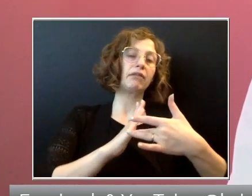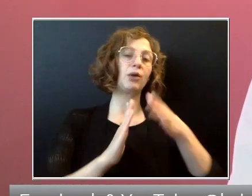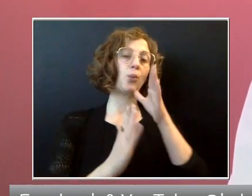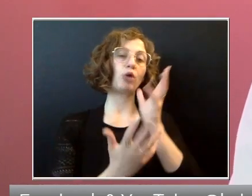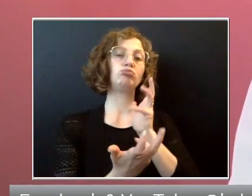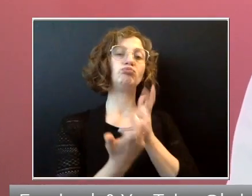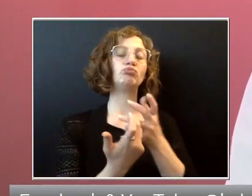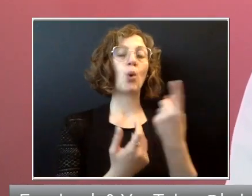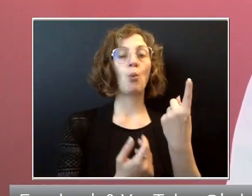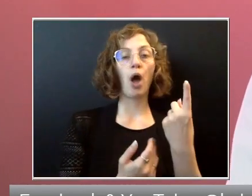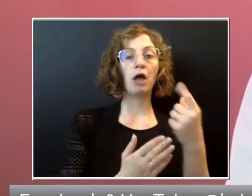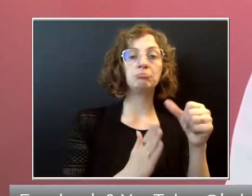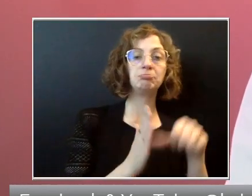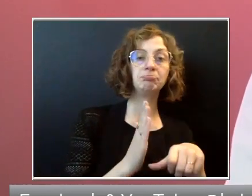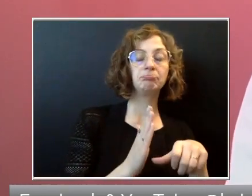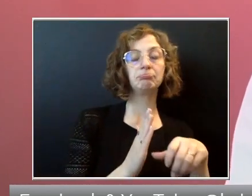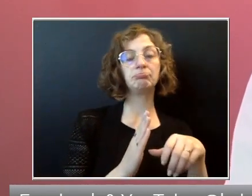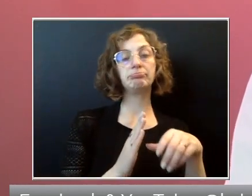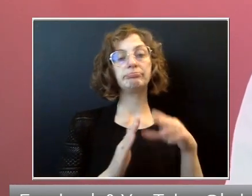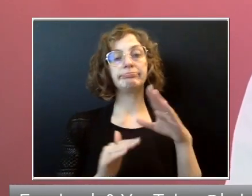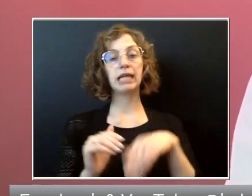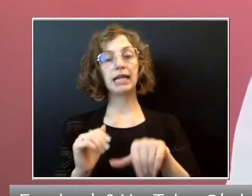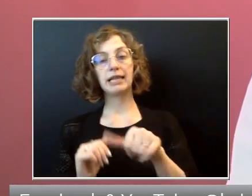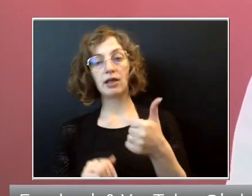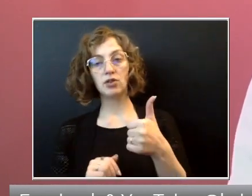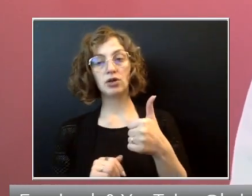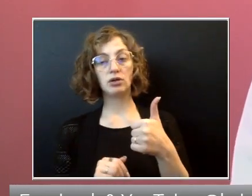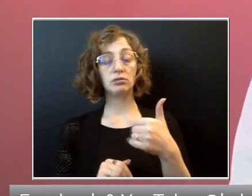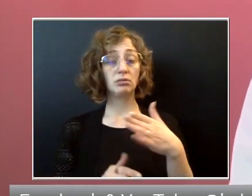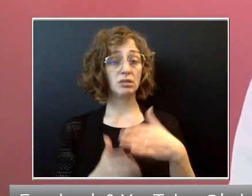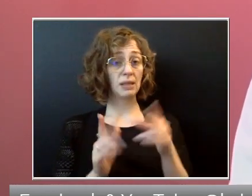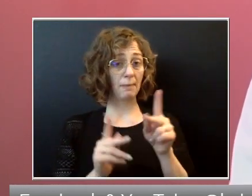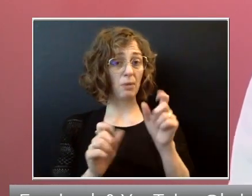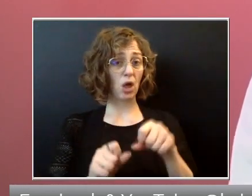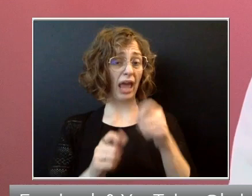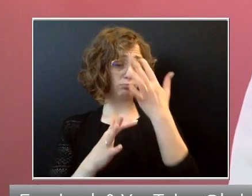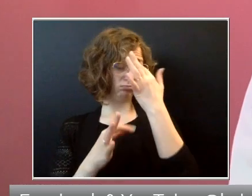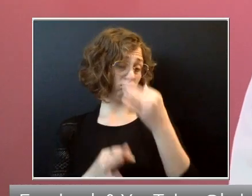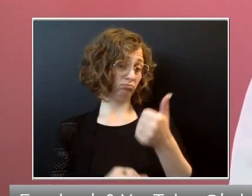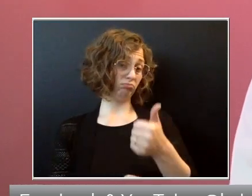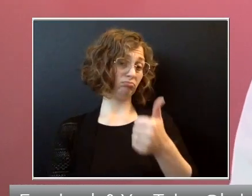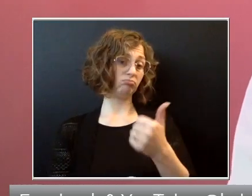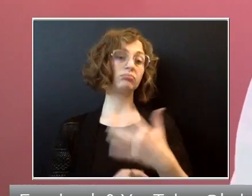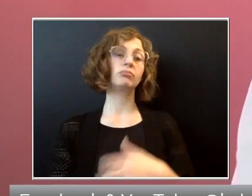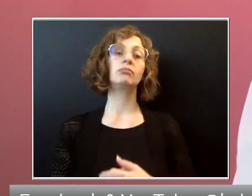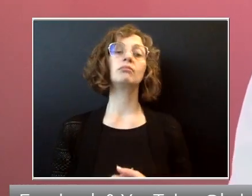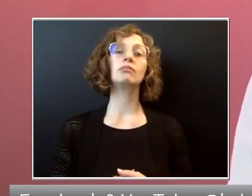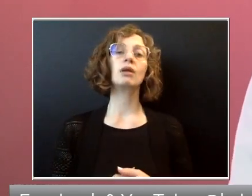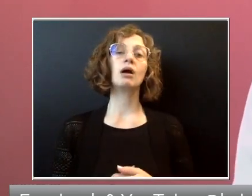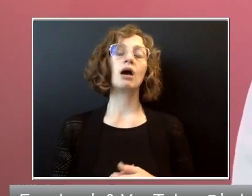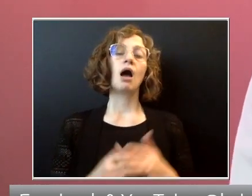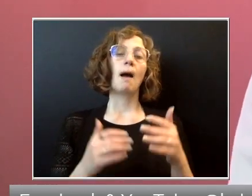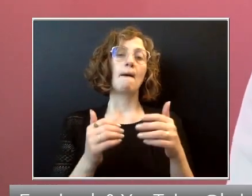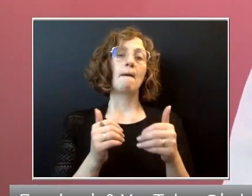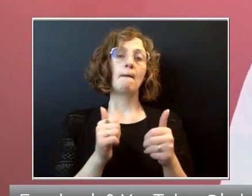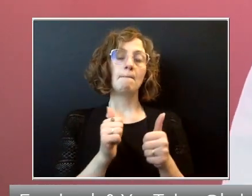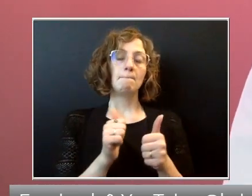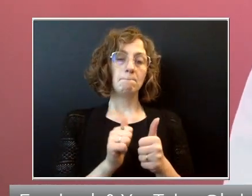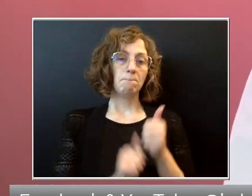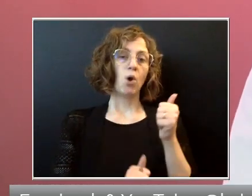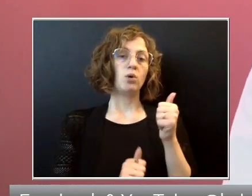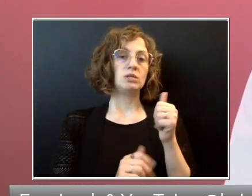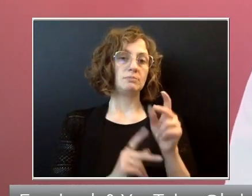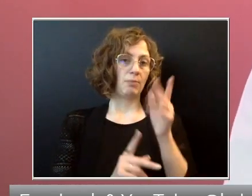a choice. Most people in the field would consider the septal myectomy, the surgical approach,